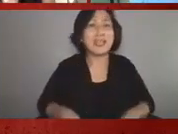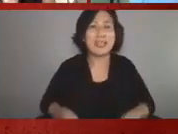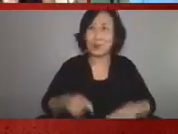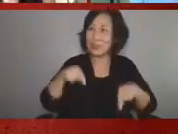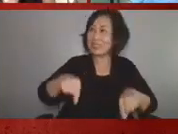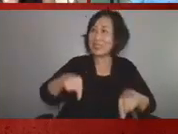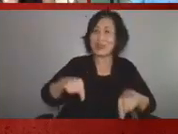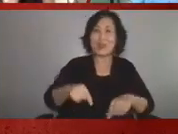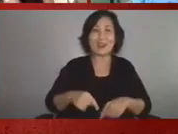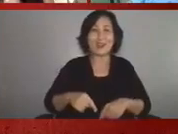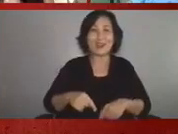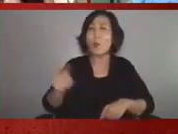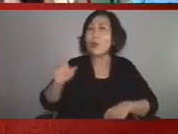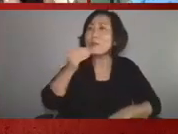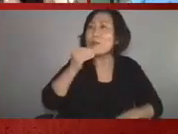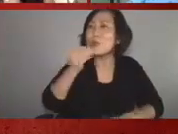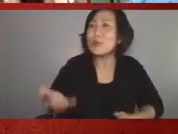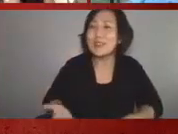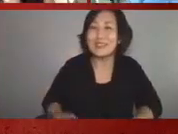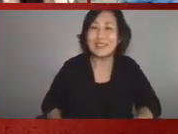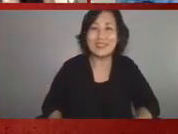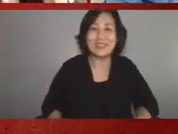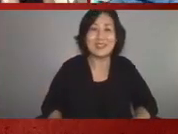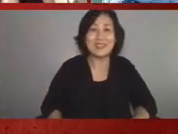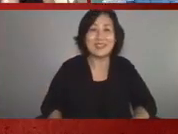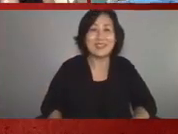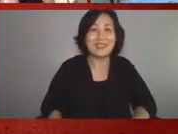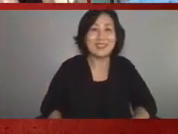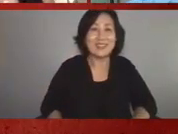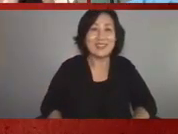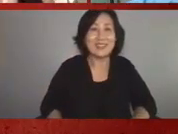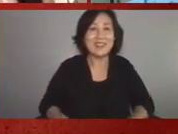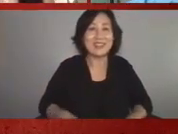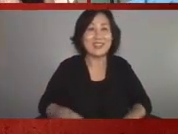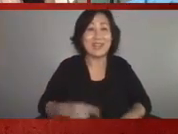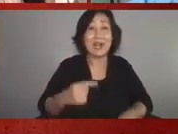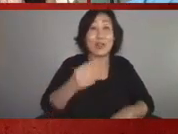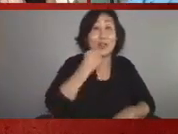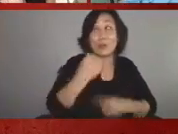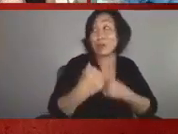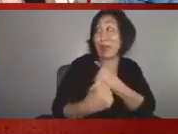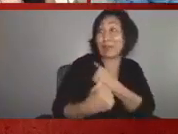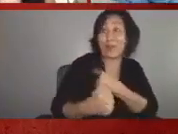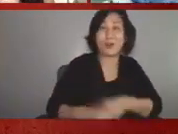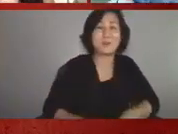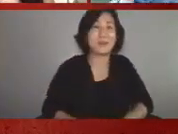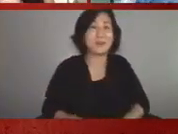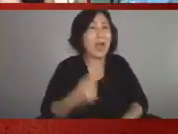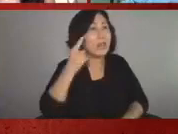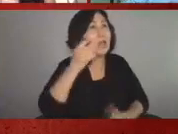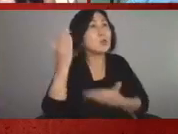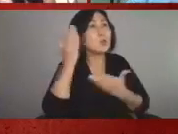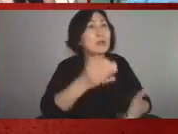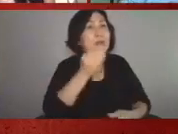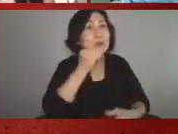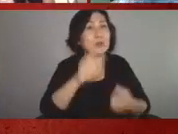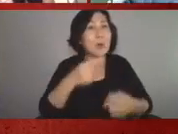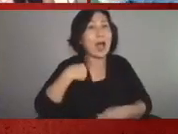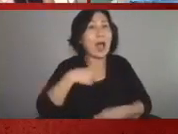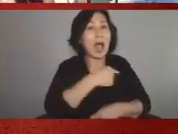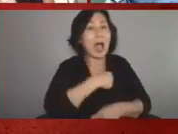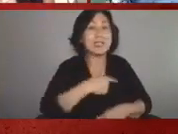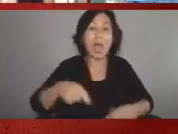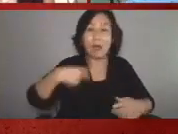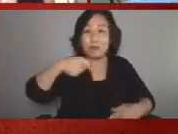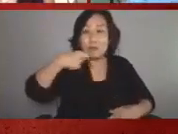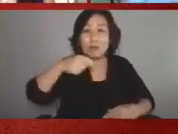here. Where's the food? I He thought knows you the were party all by there. himself. I thought Prince you're is going to have here. food delivered to us, you know, and then we eat